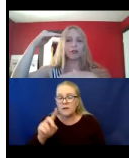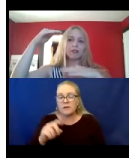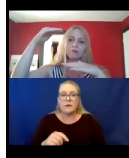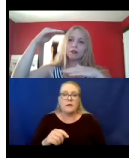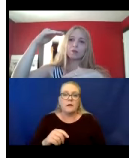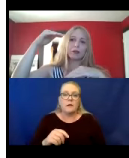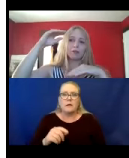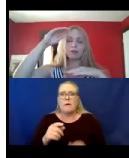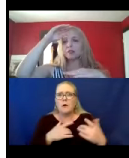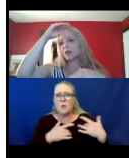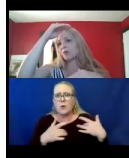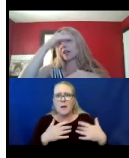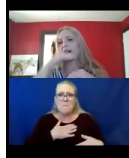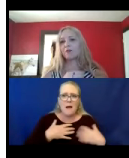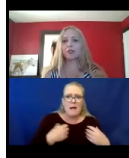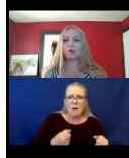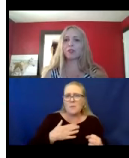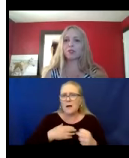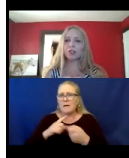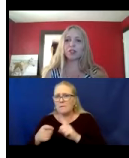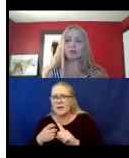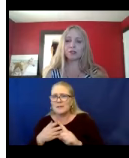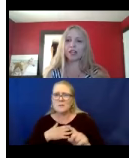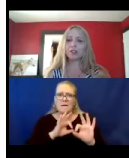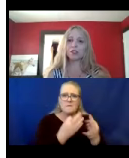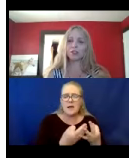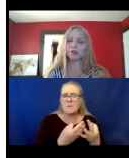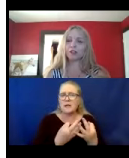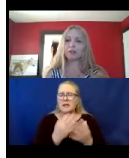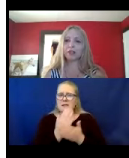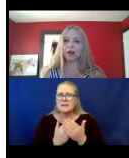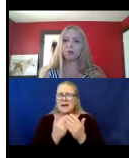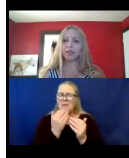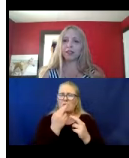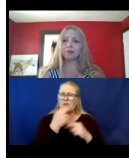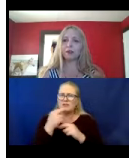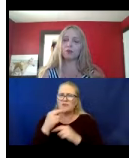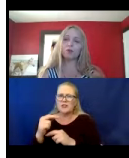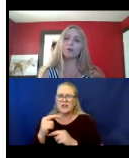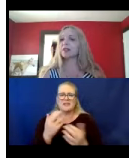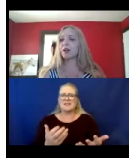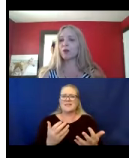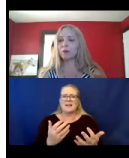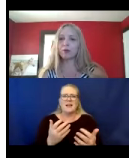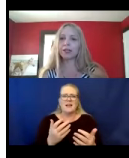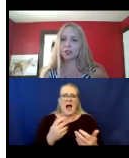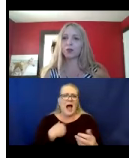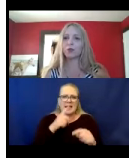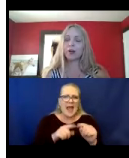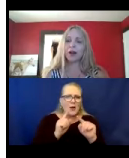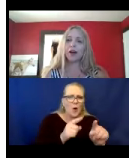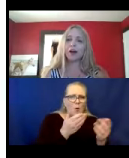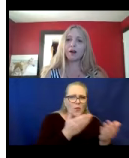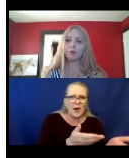health, friends and family members. We have, you know, restrictions or changes in our life and how we can live them and where we can go and what we can